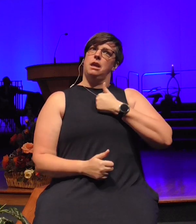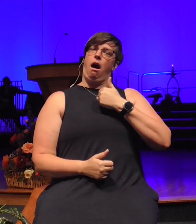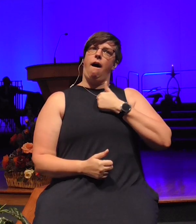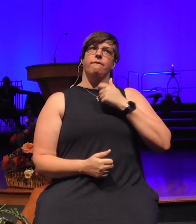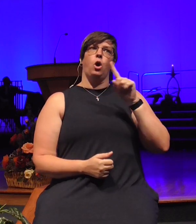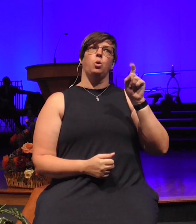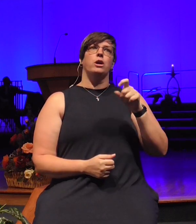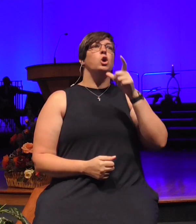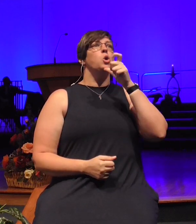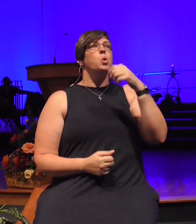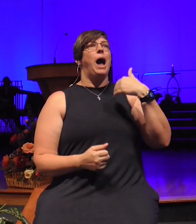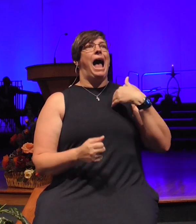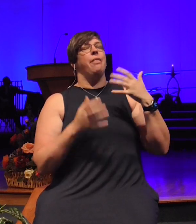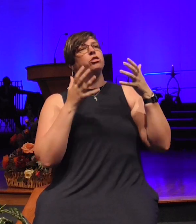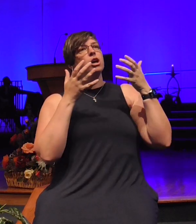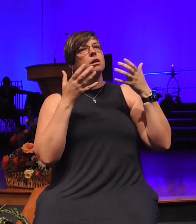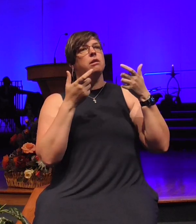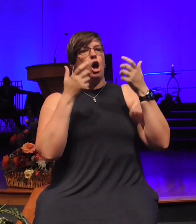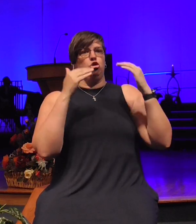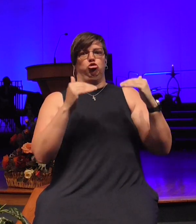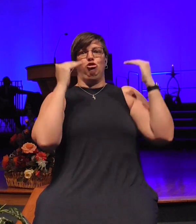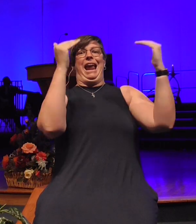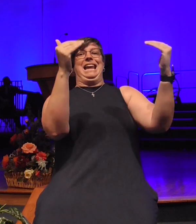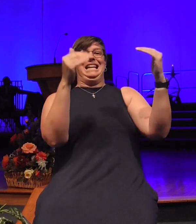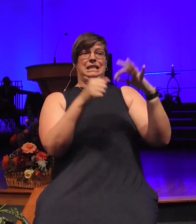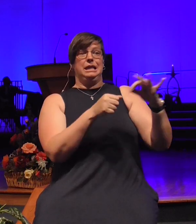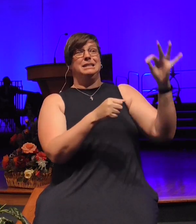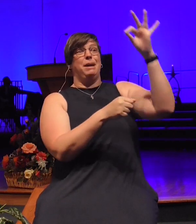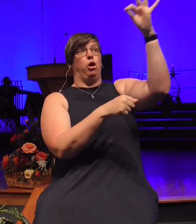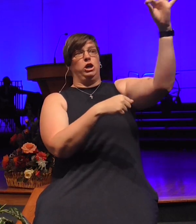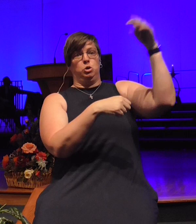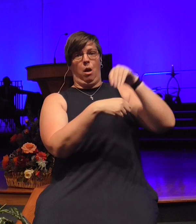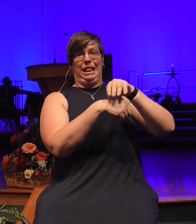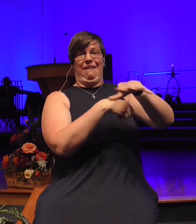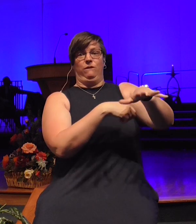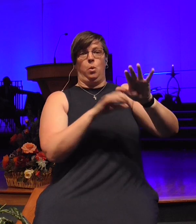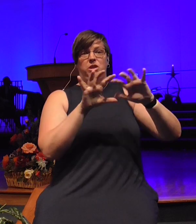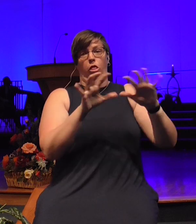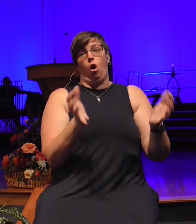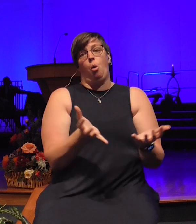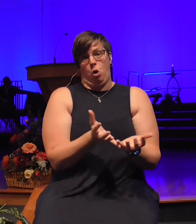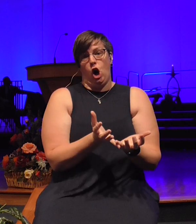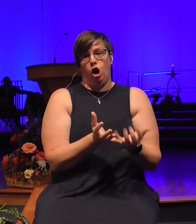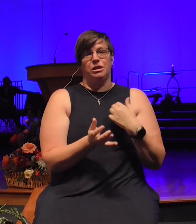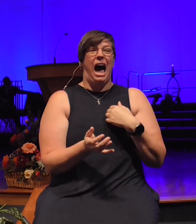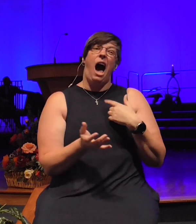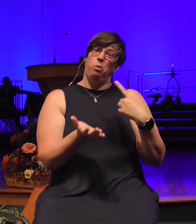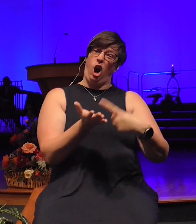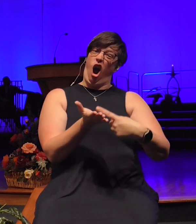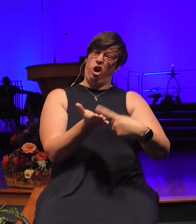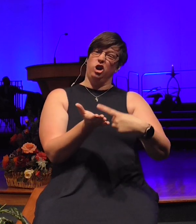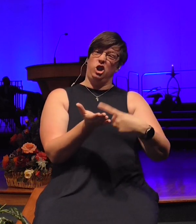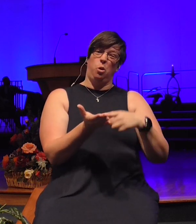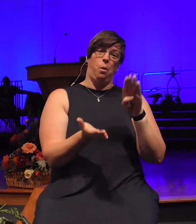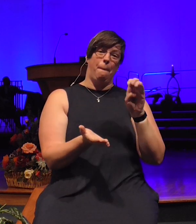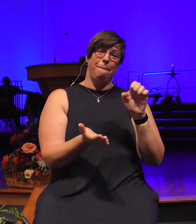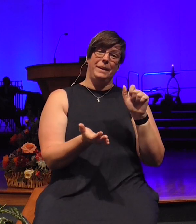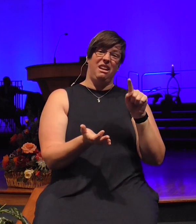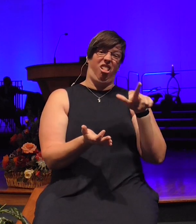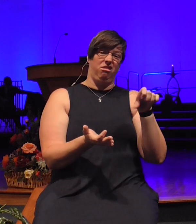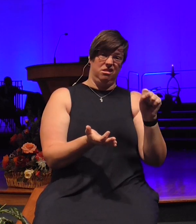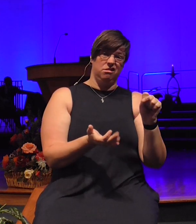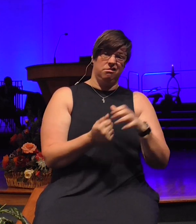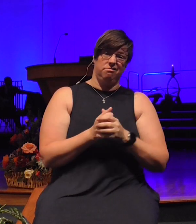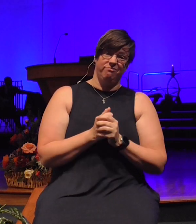the question, who has had the greatest spiritual influence on the world in the last 100 years, I'd argue it was the